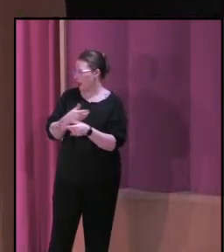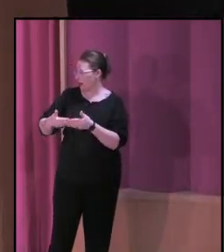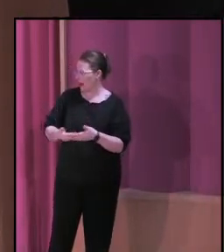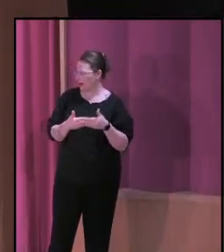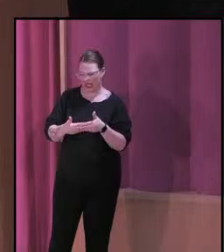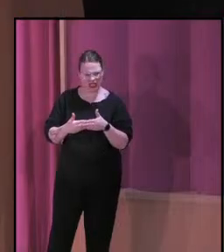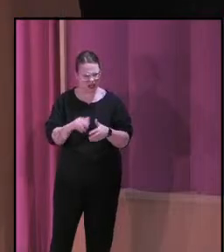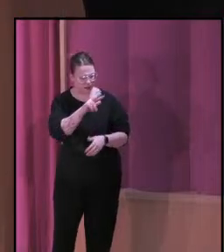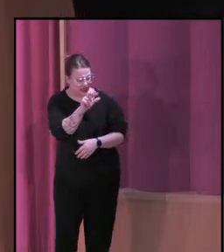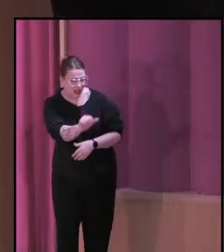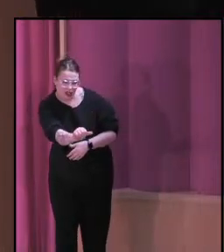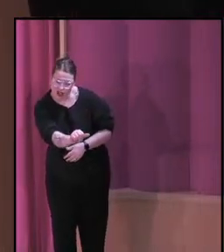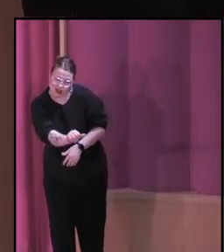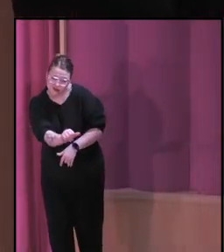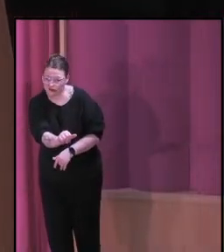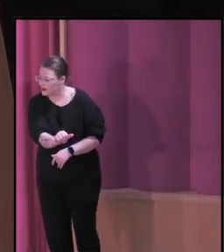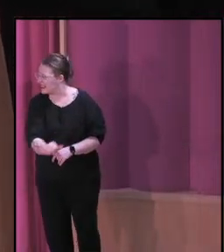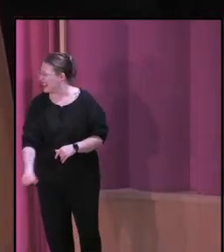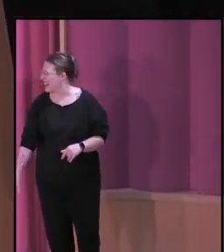pizza,